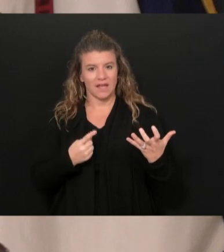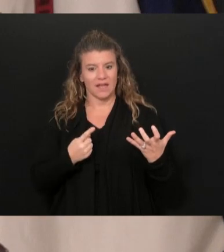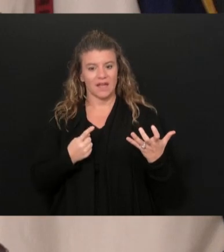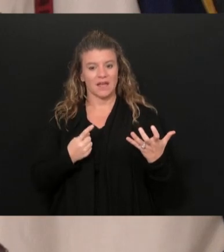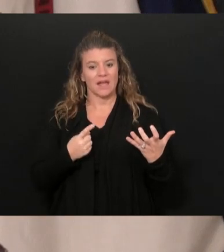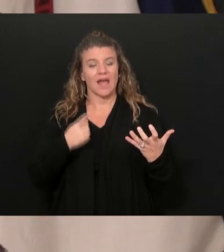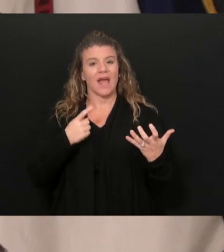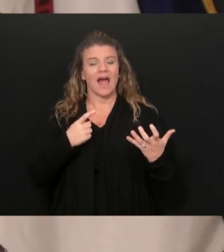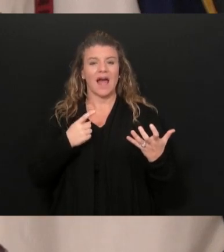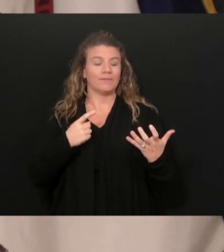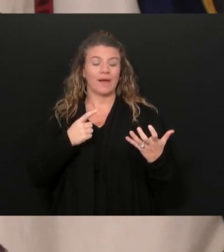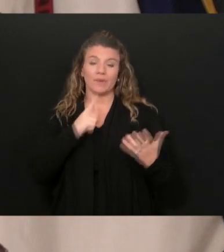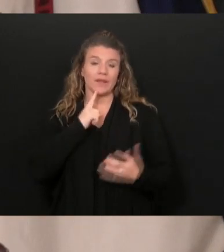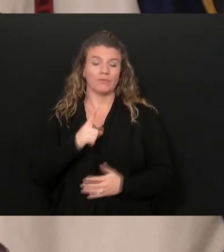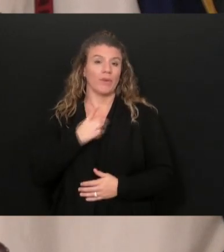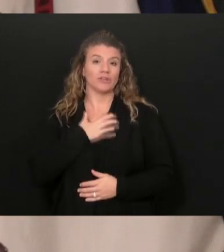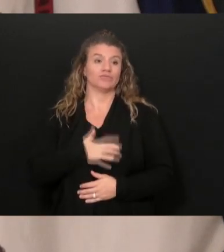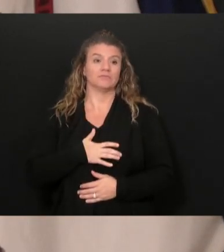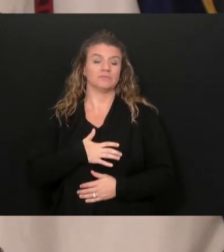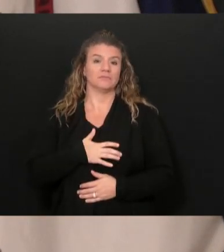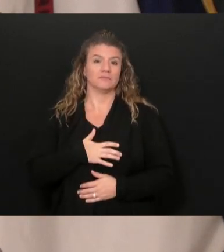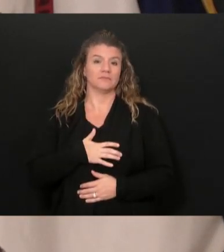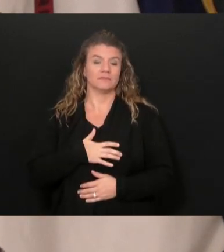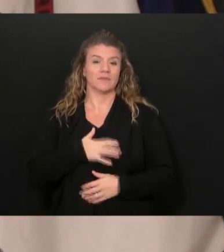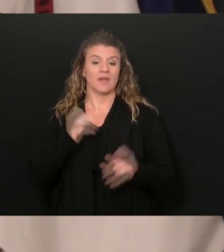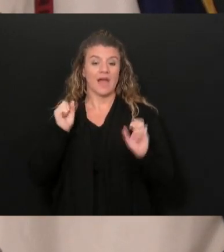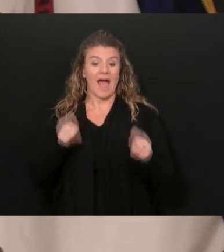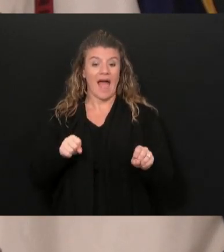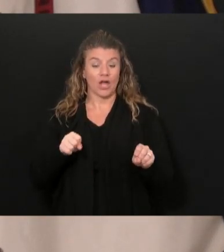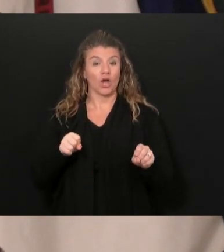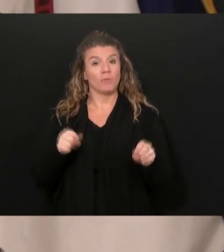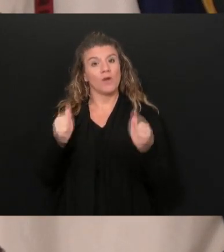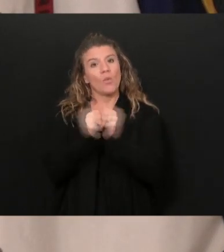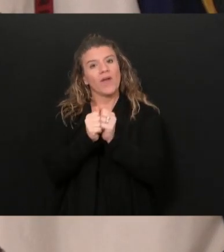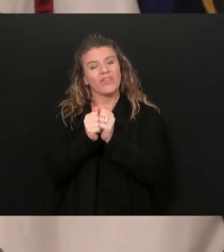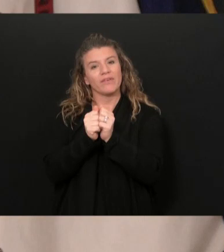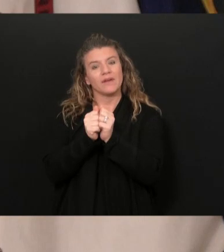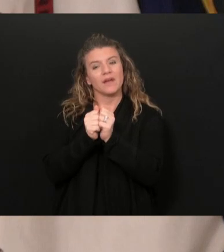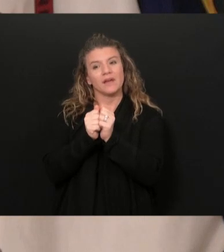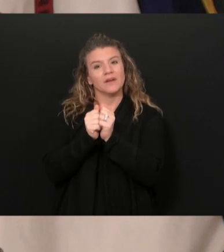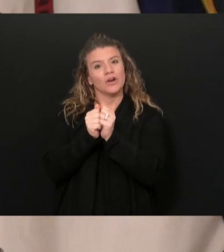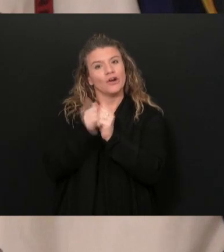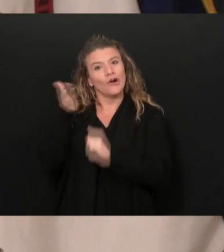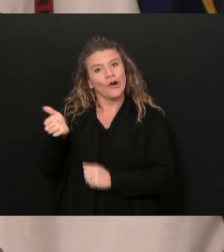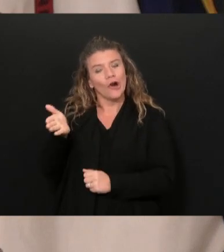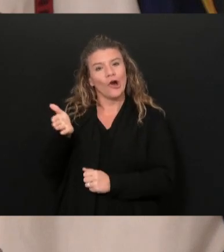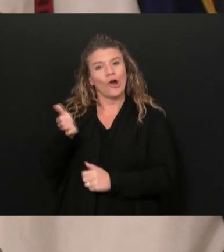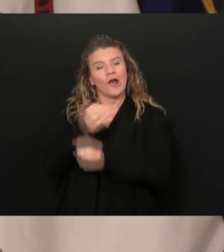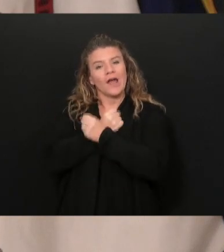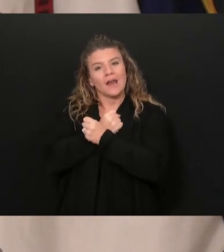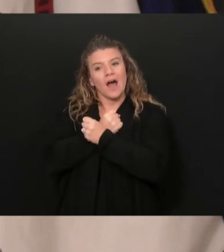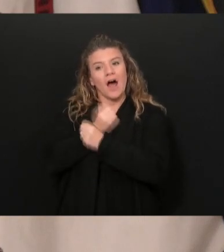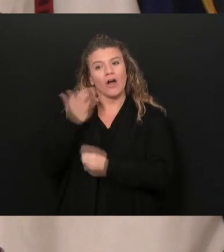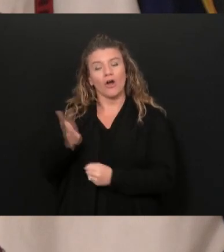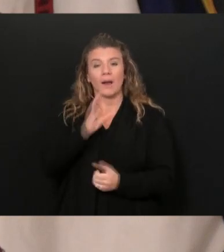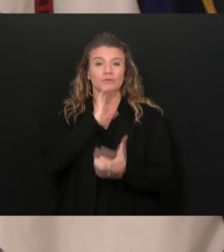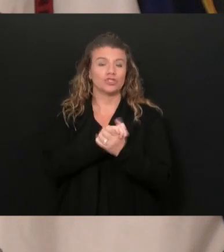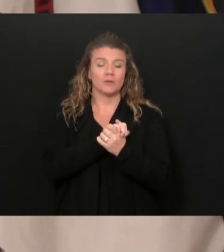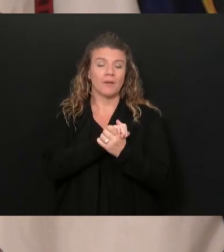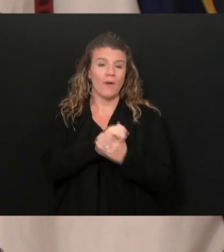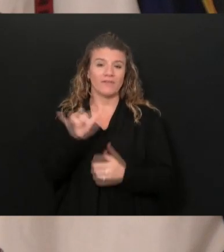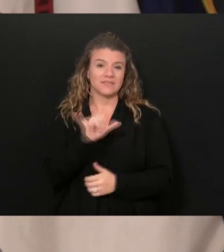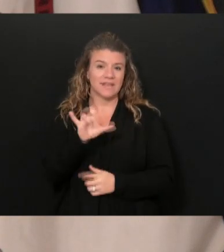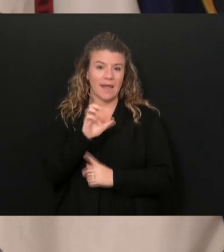to goodness that I could be with her and hug her in every way, and I'm sure my wife Kathy the